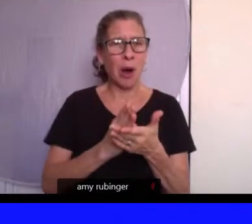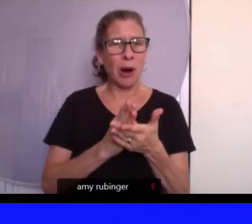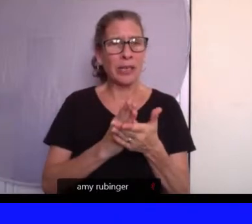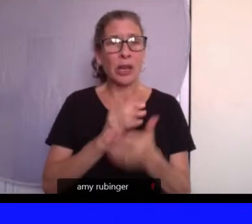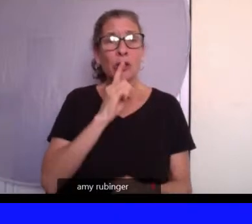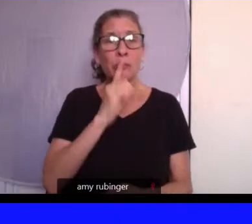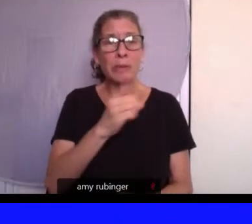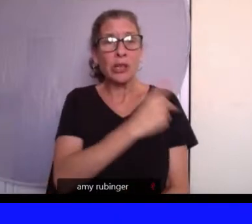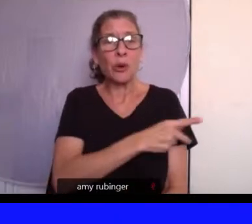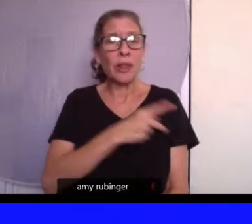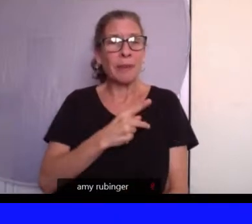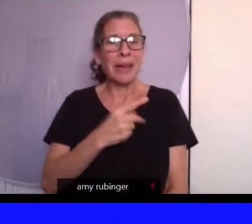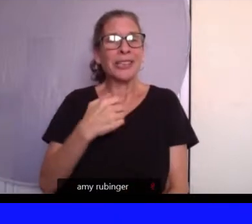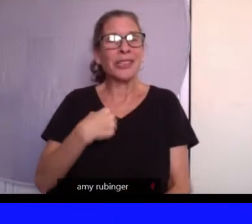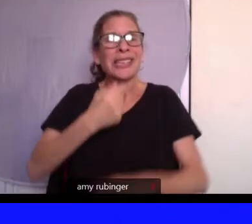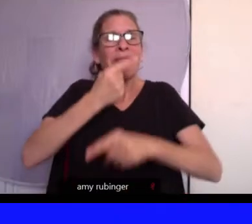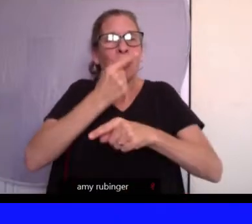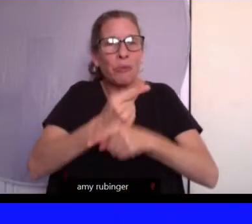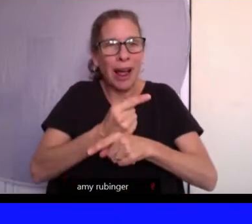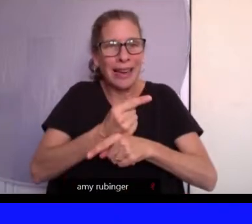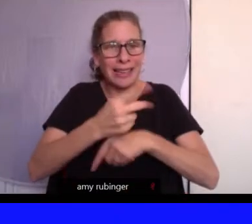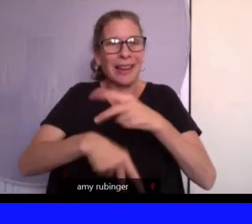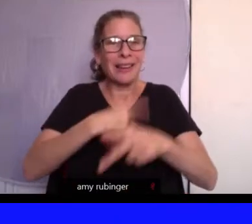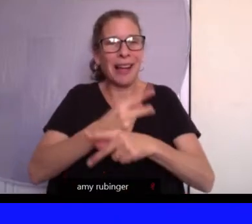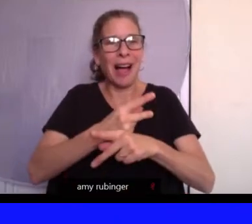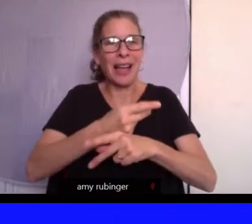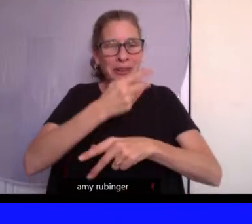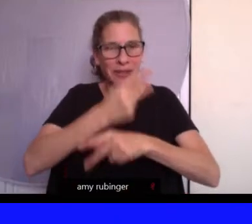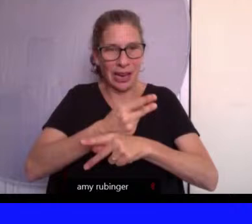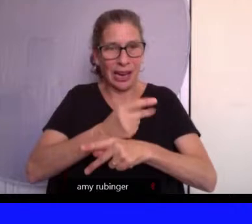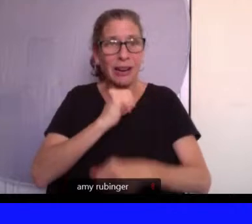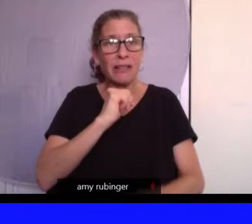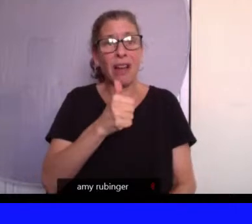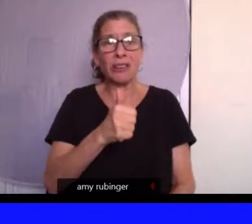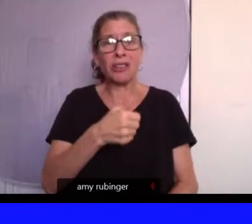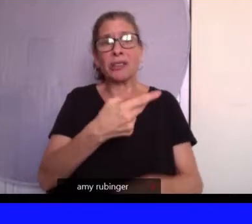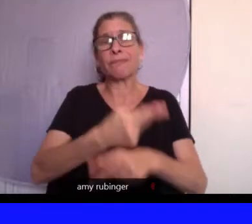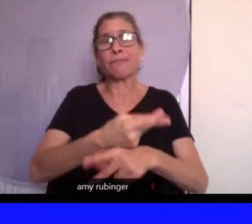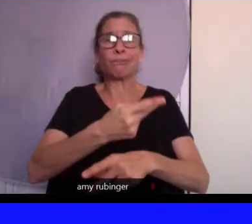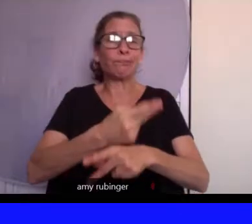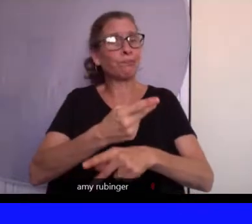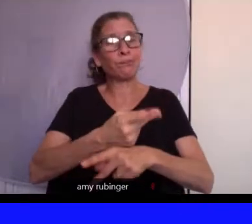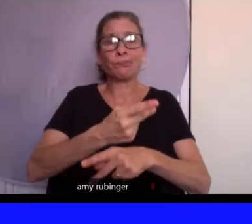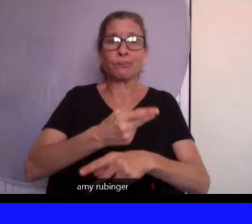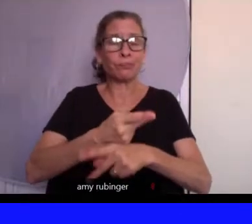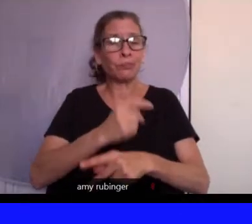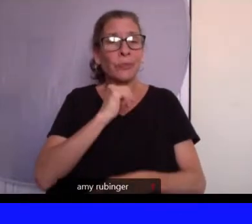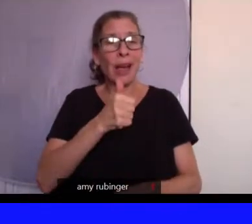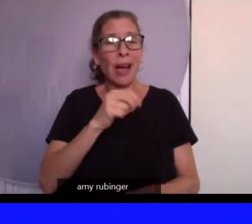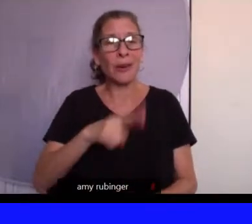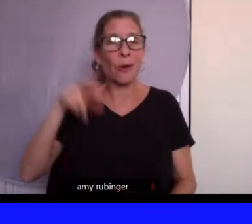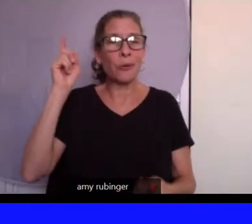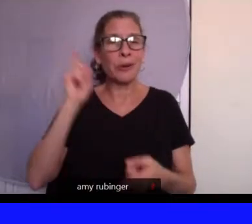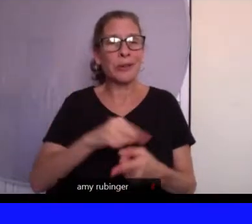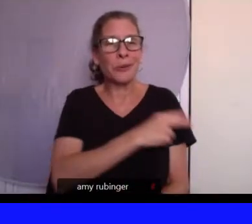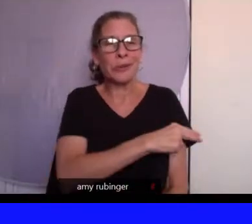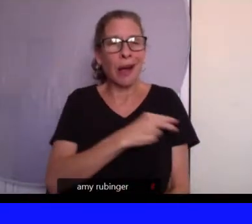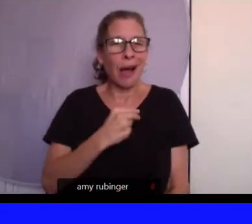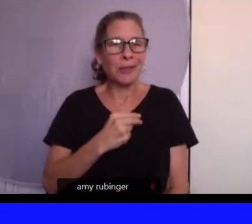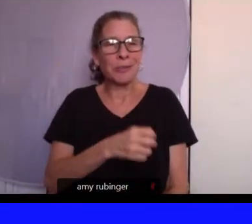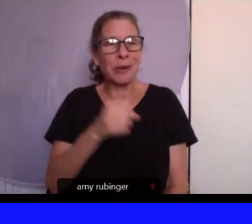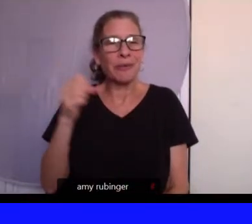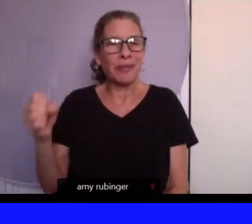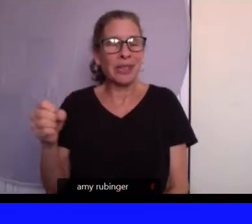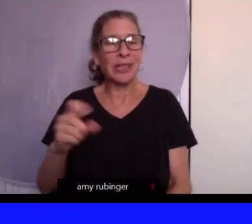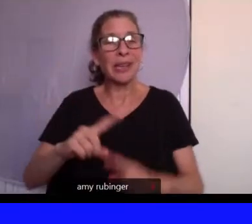trace. What is the impact now that we're seeing this big upsurge again? Are we having issues now